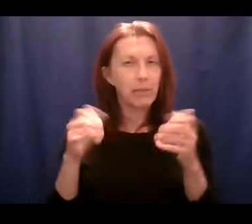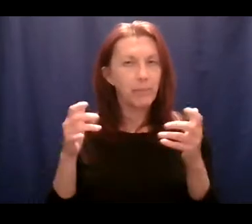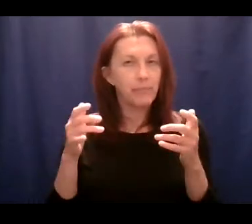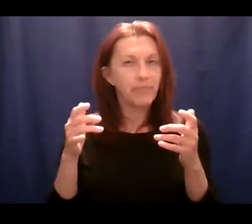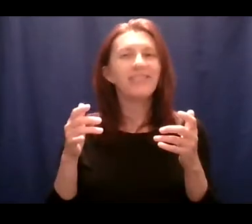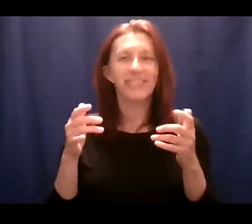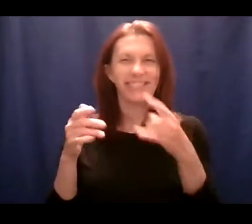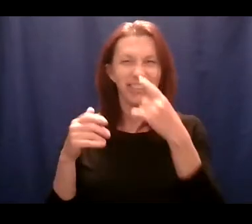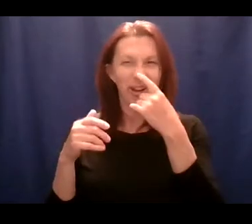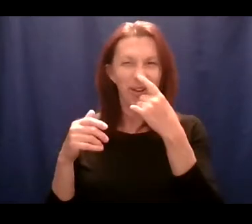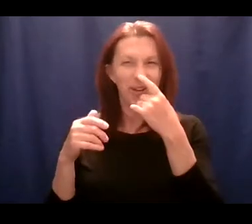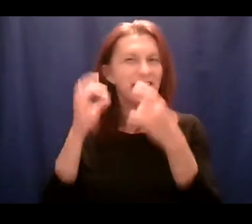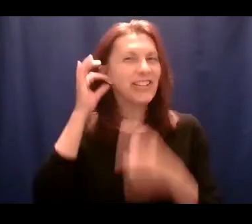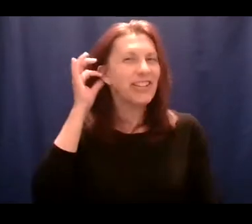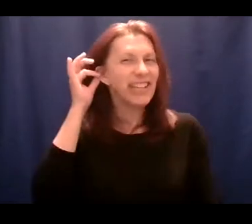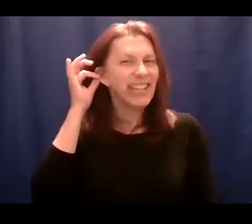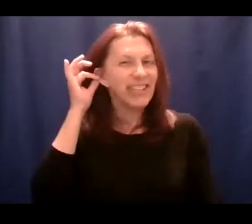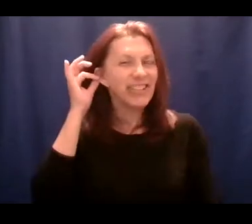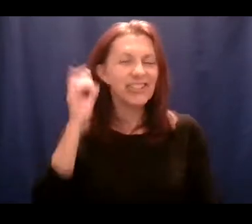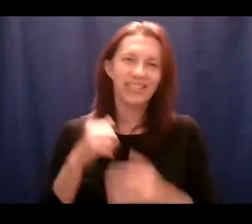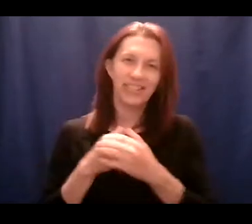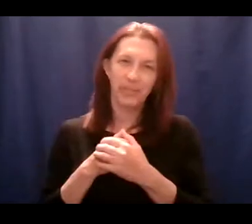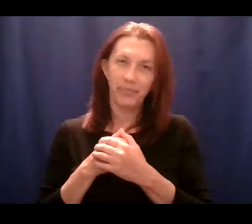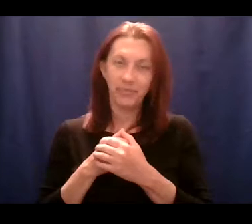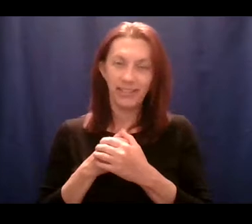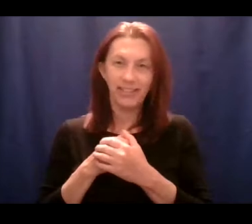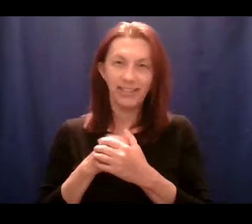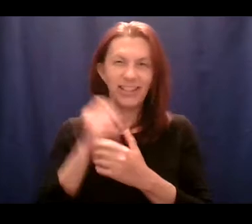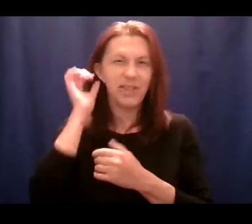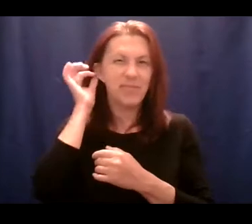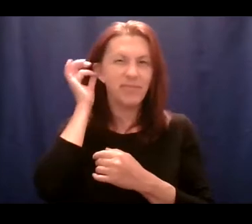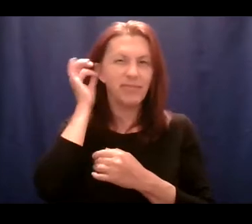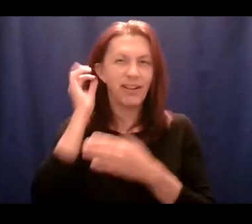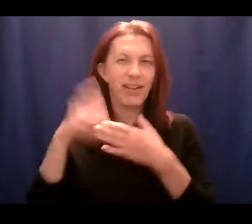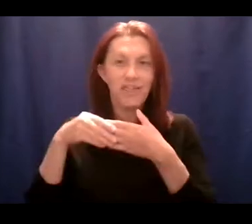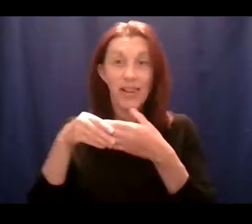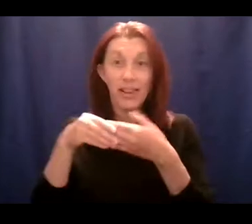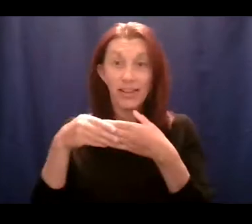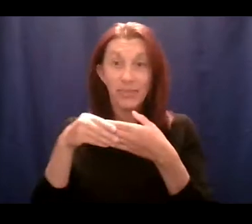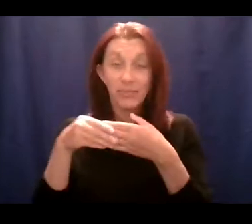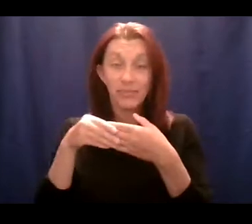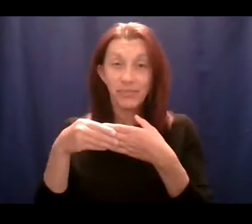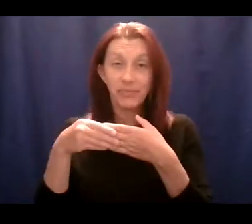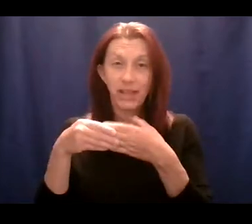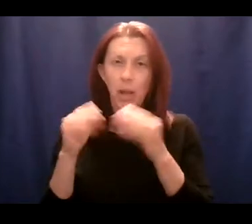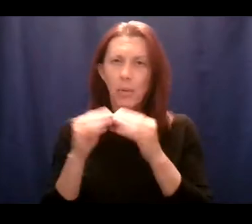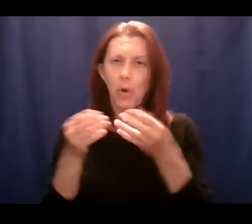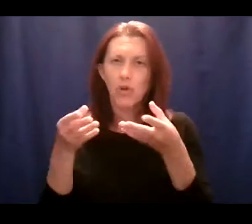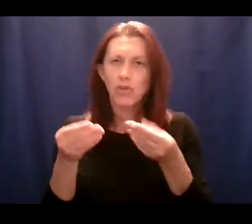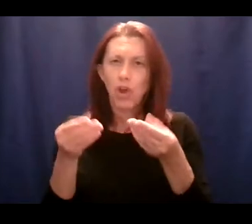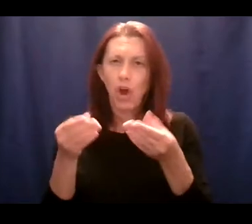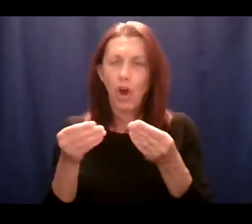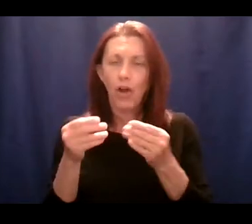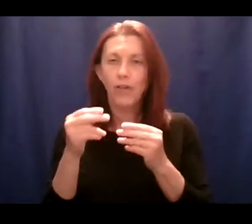Yeah, you're right. It's your nose and your ears. You can bend your ears a little bit. Those are more of a soft